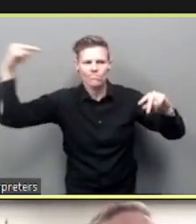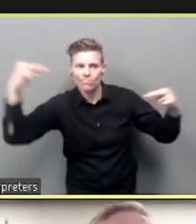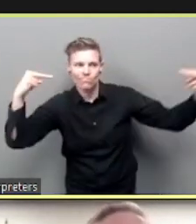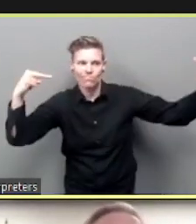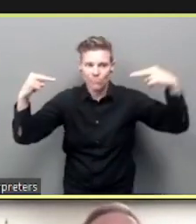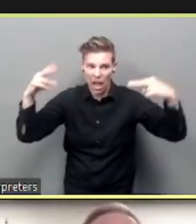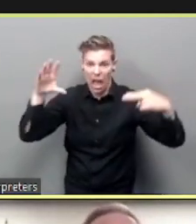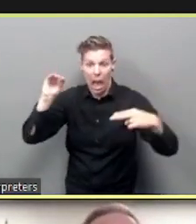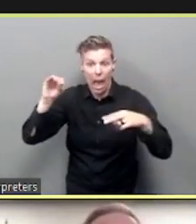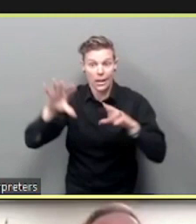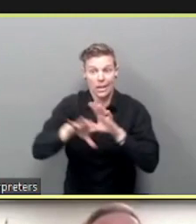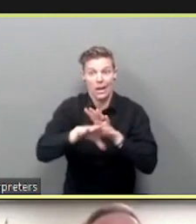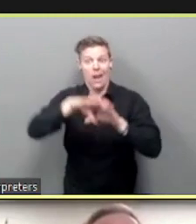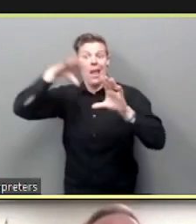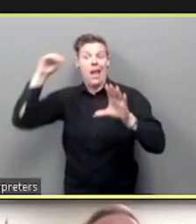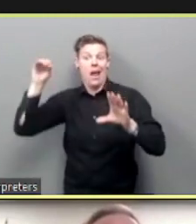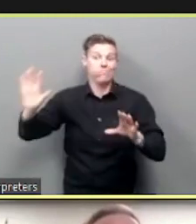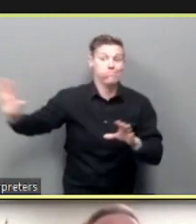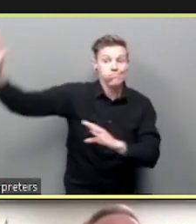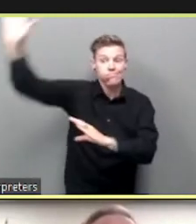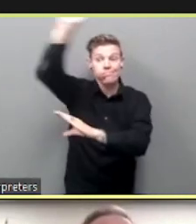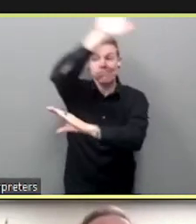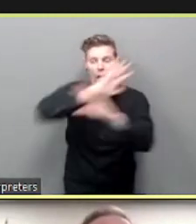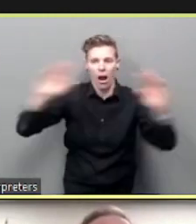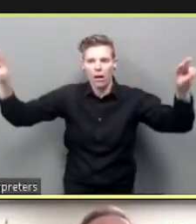think we could get the first slide.